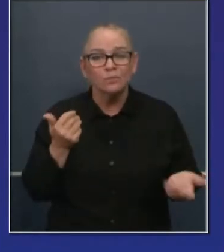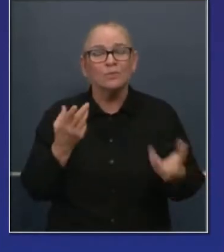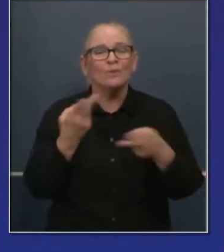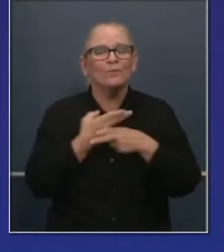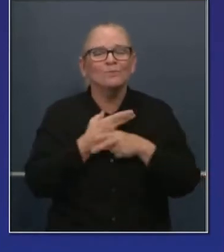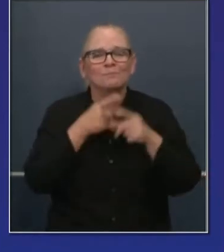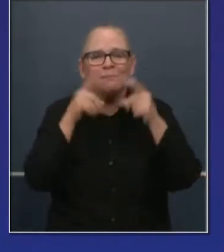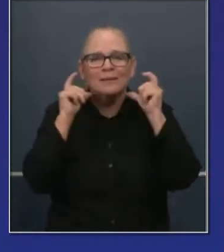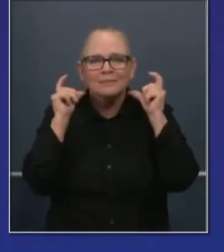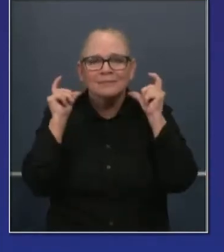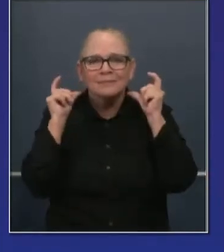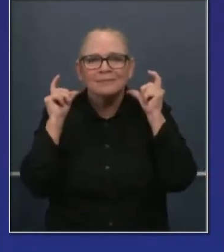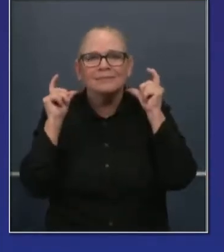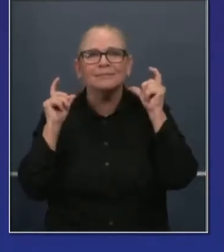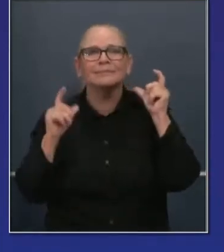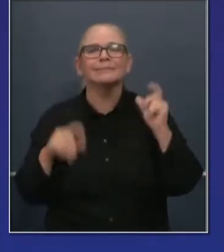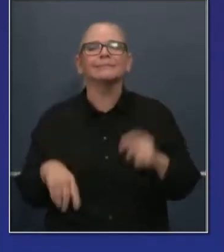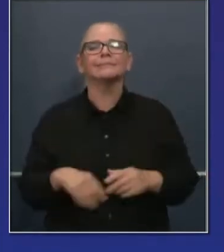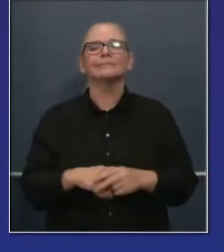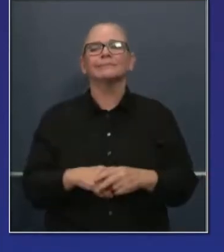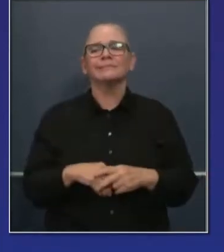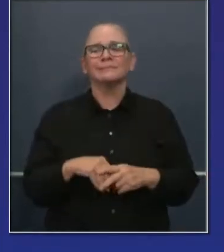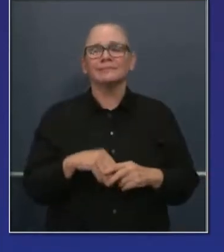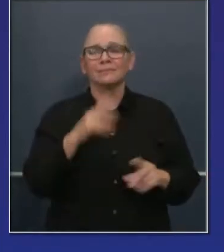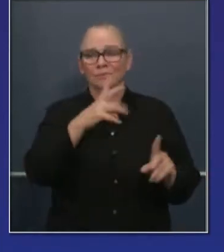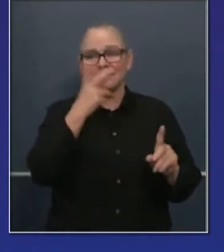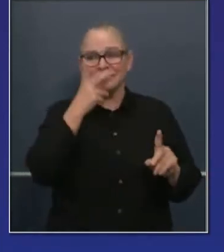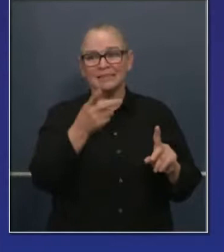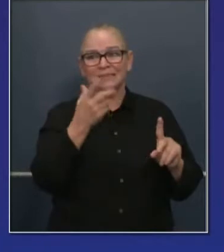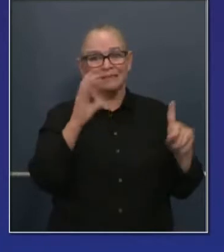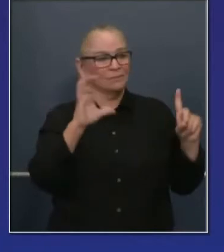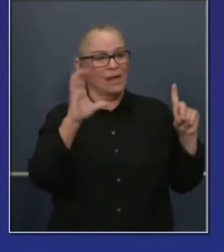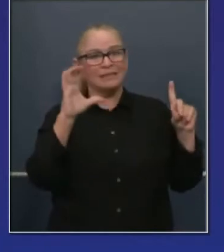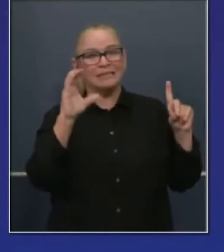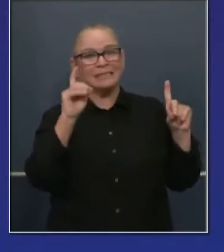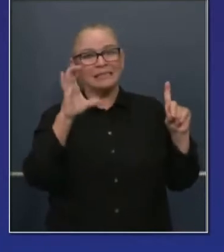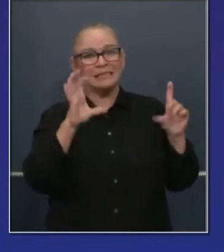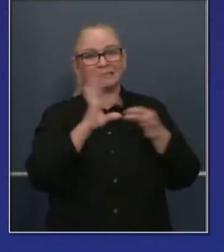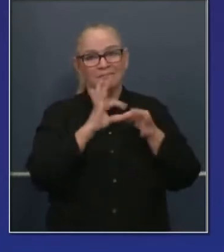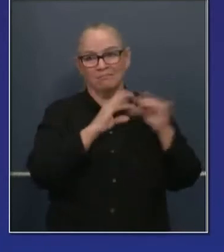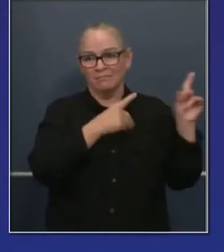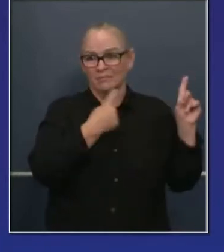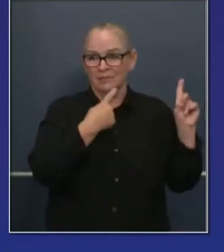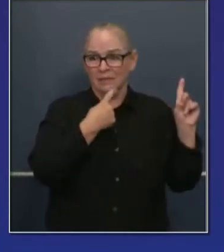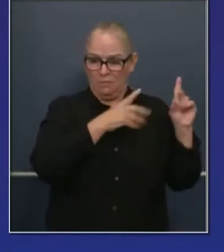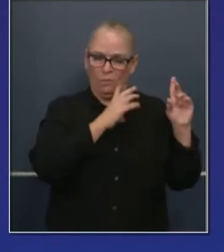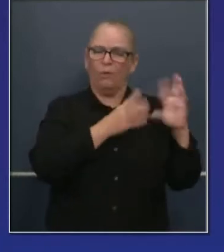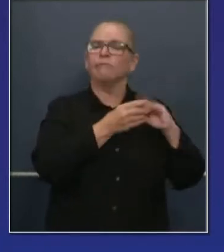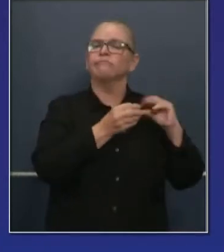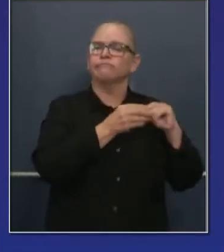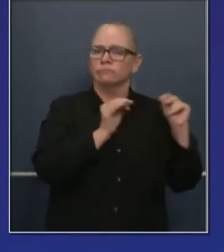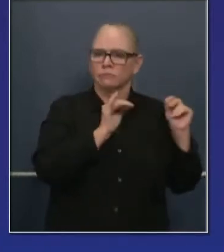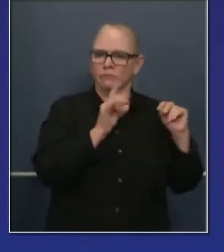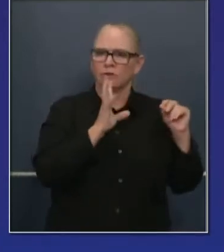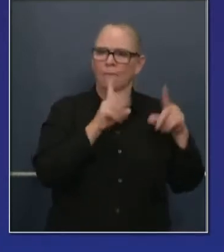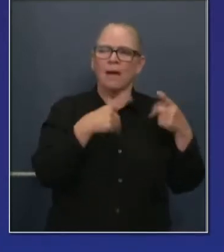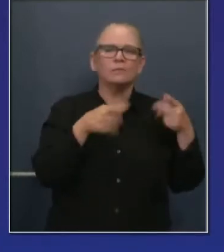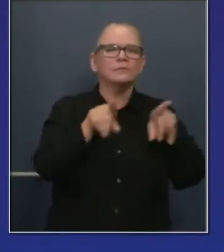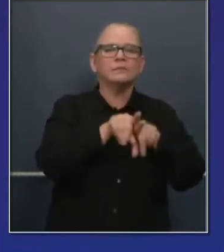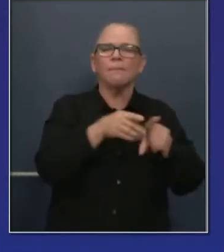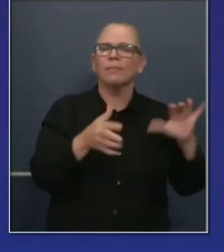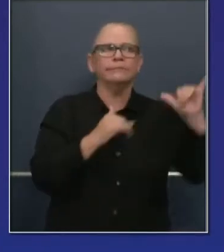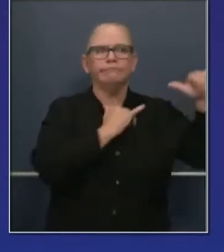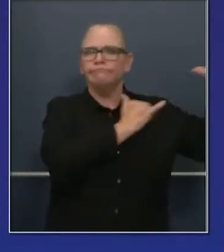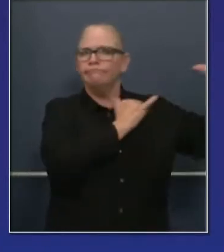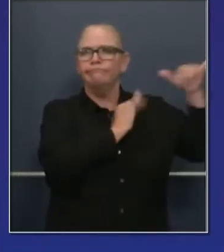many of you did or will soon, what the CDC director said about the power and potency of the non-pharmaceutical intervention